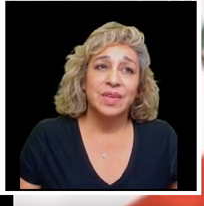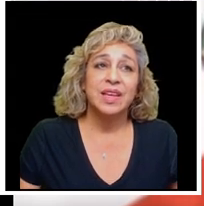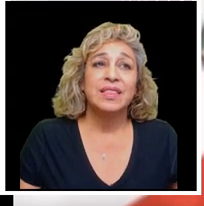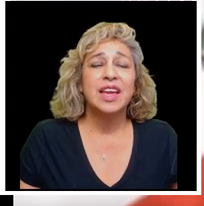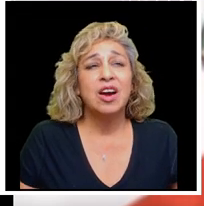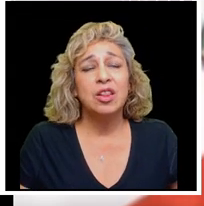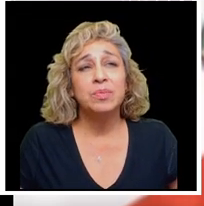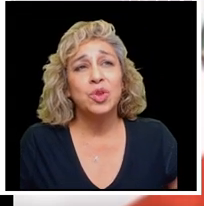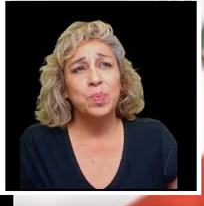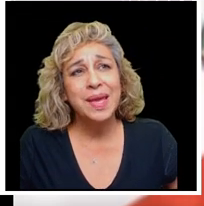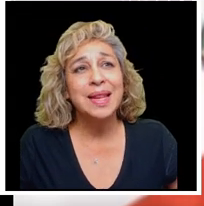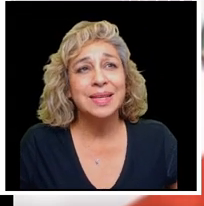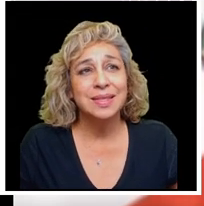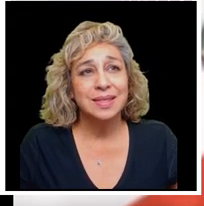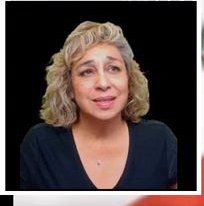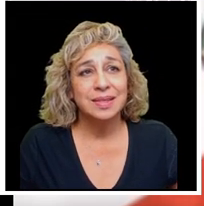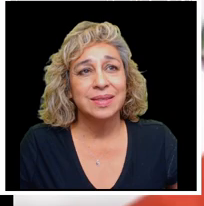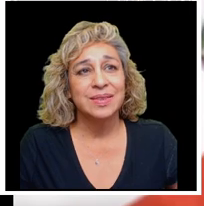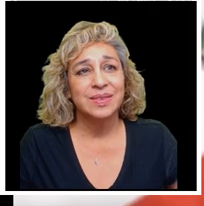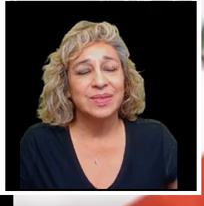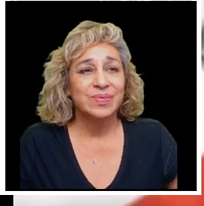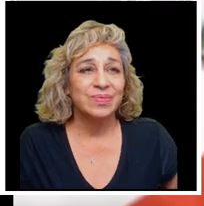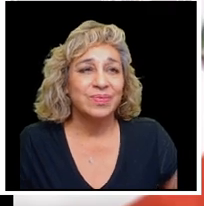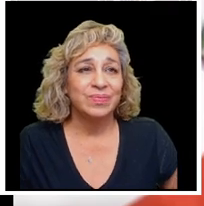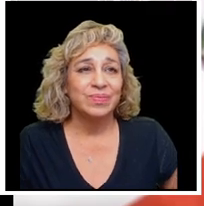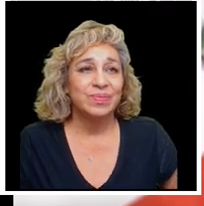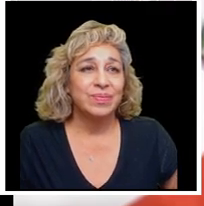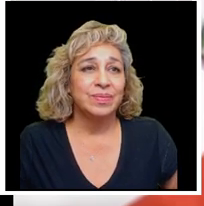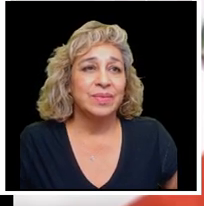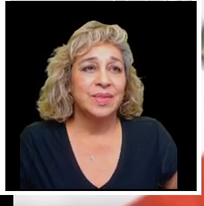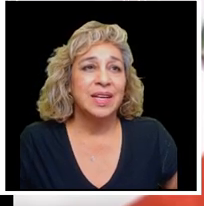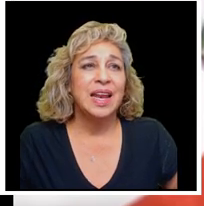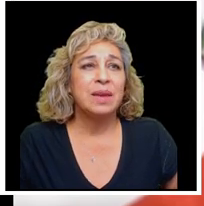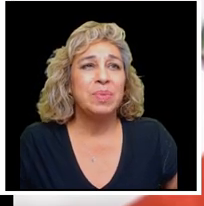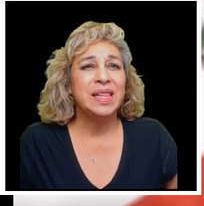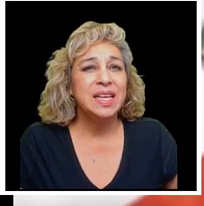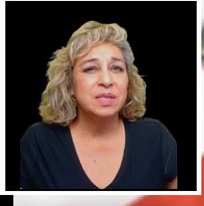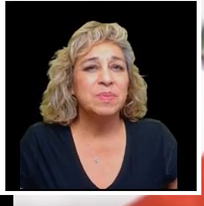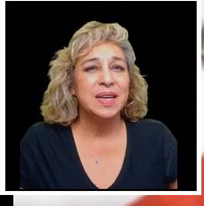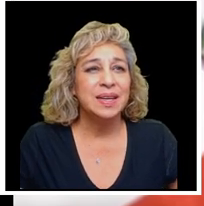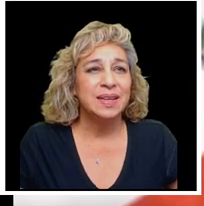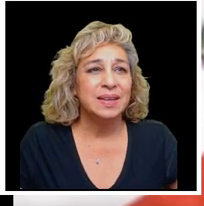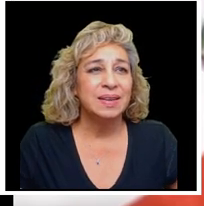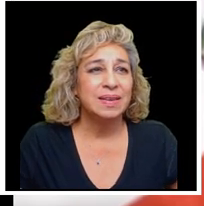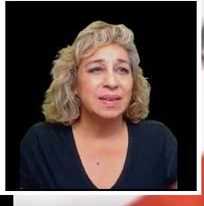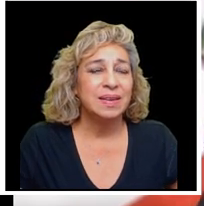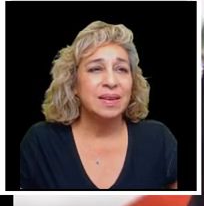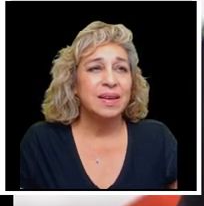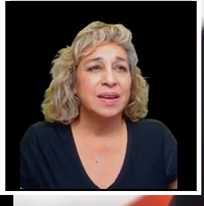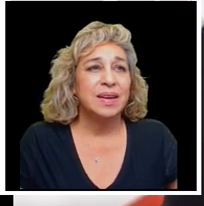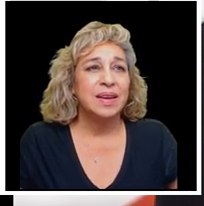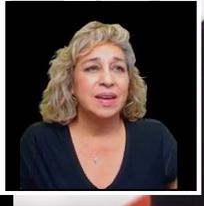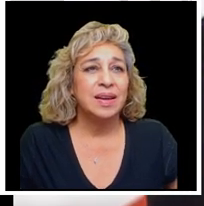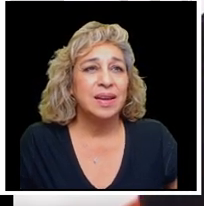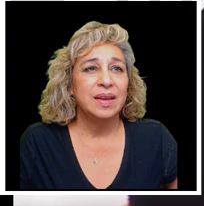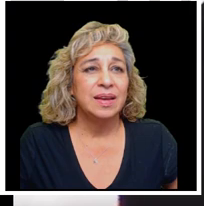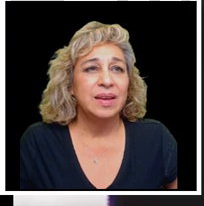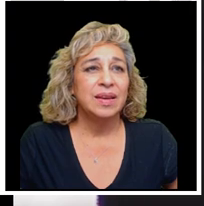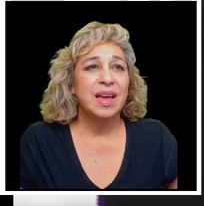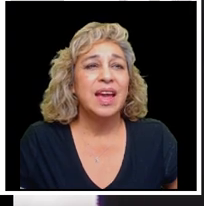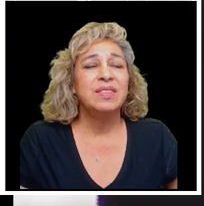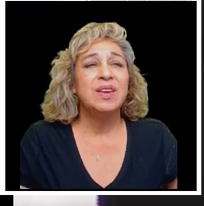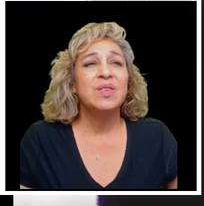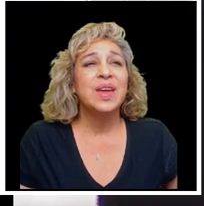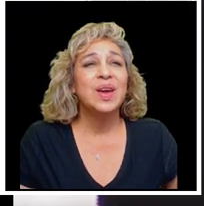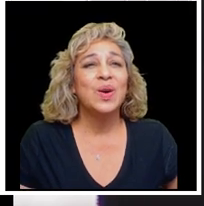they call them to be less like policemen and